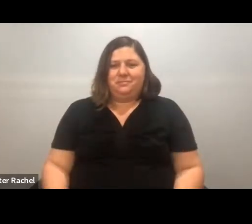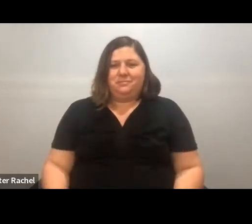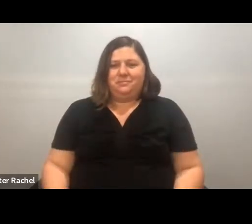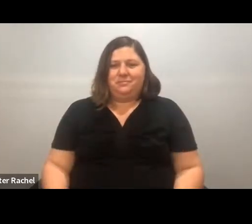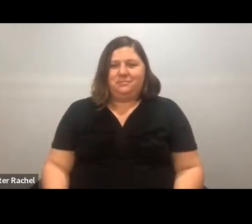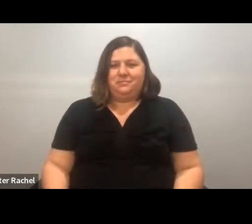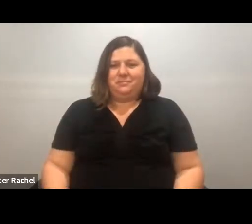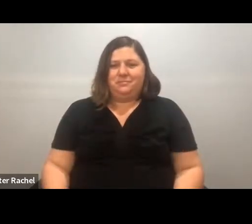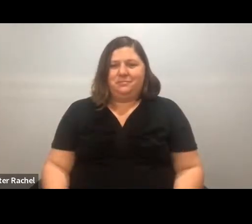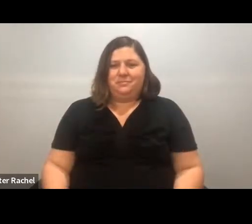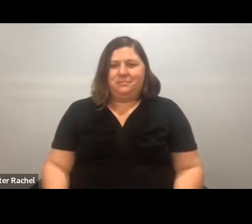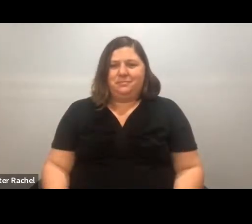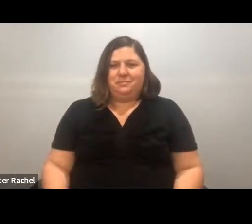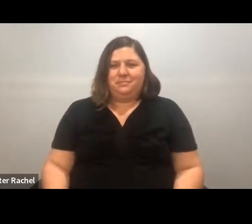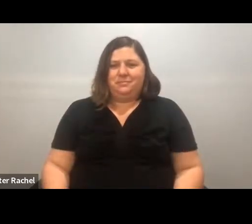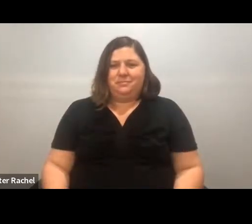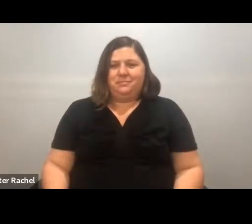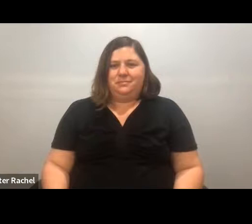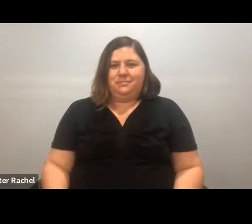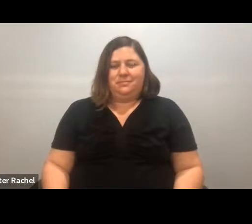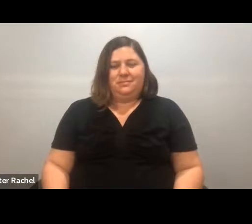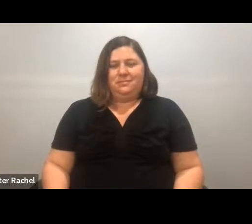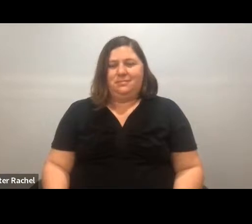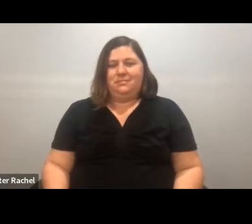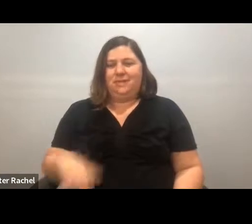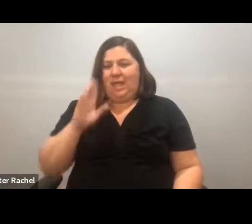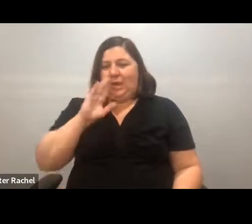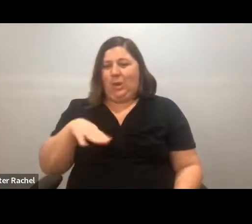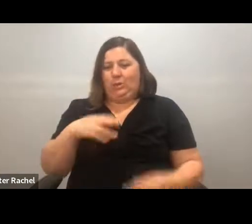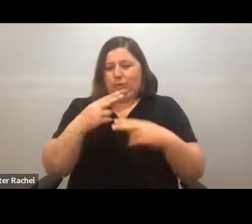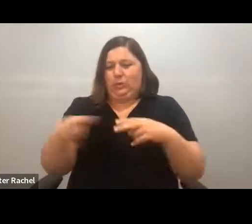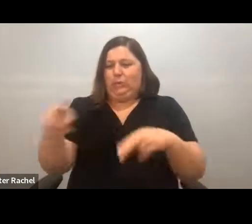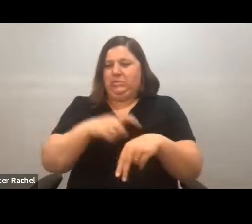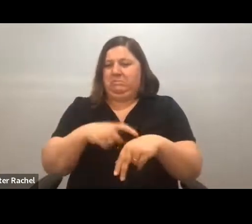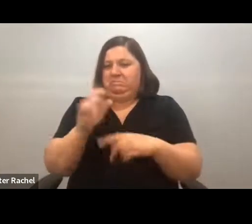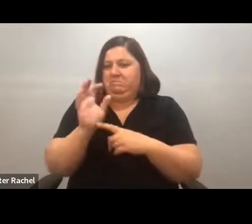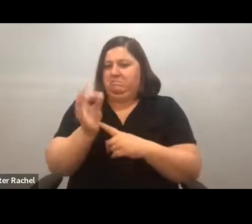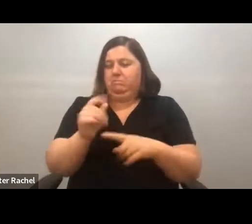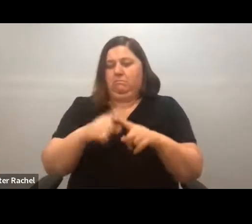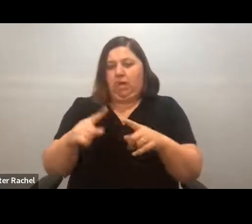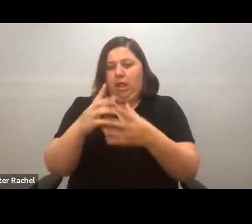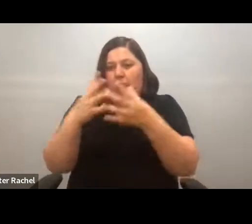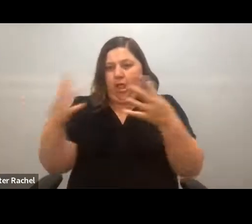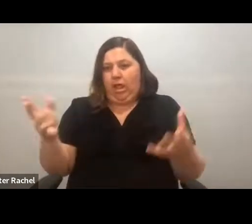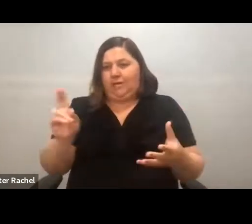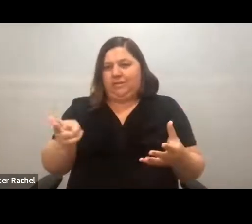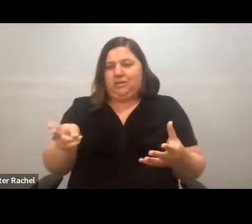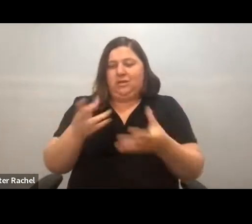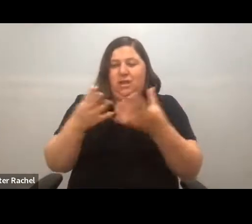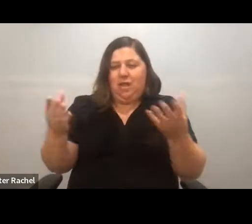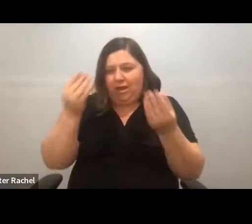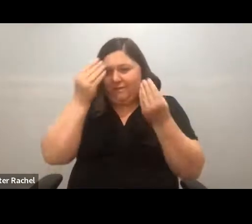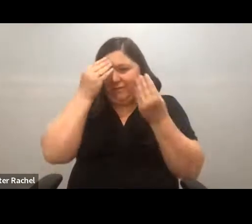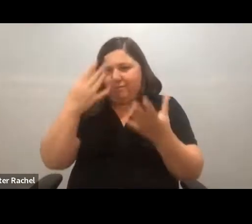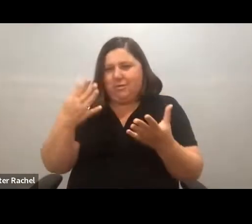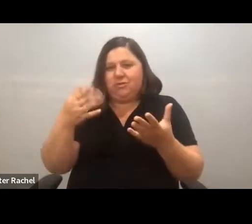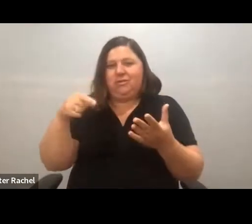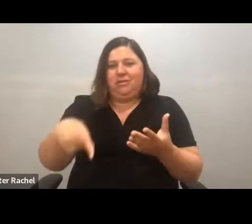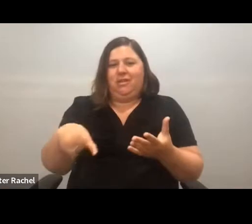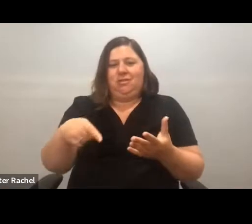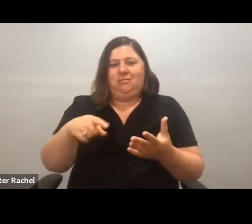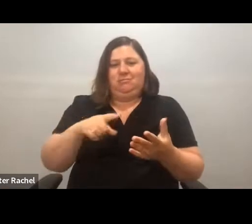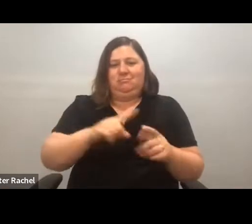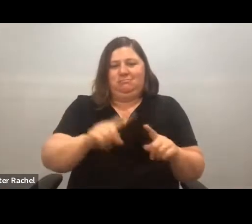That was only 9 minutes, but it had a huge amount of our history and information in it and from a variety